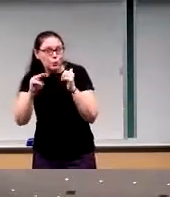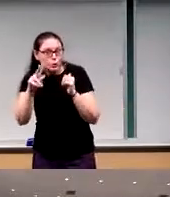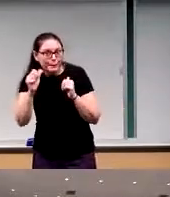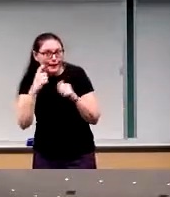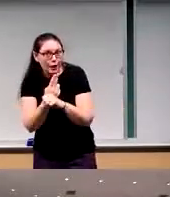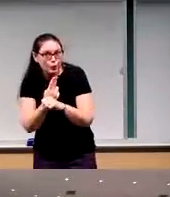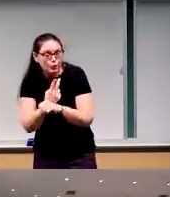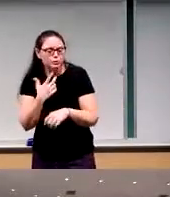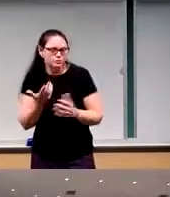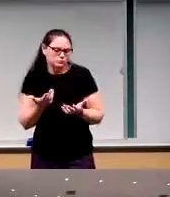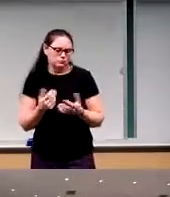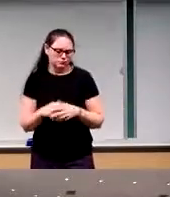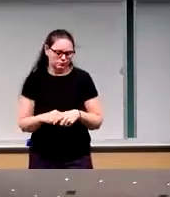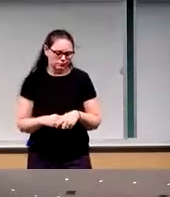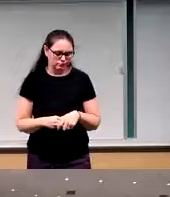social isolation?